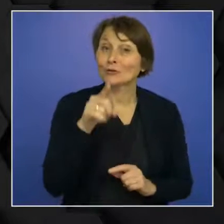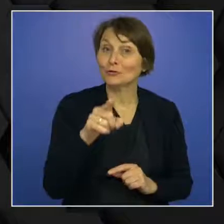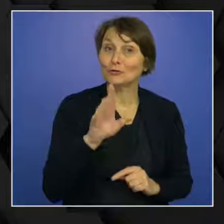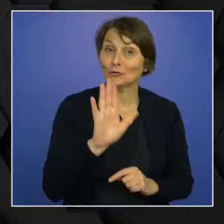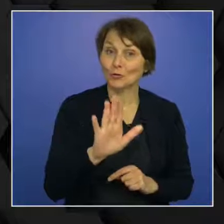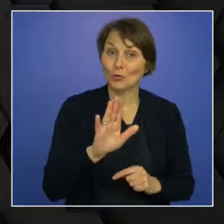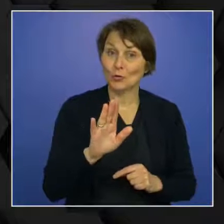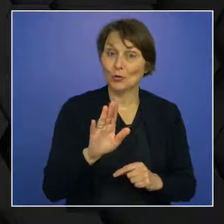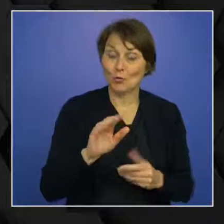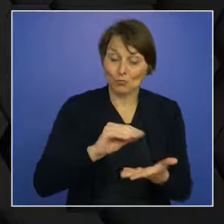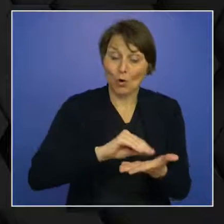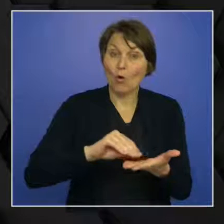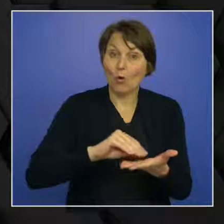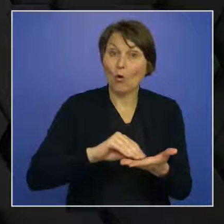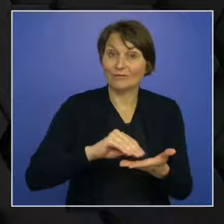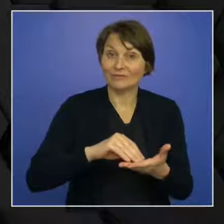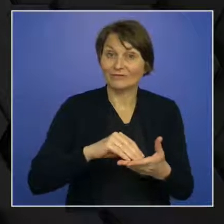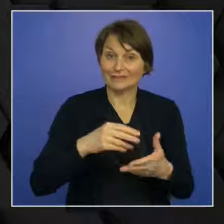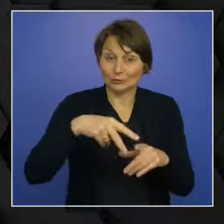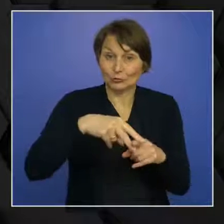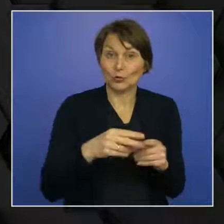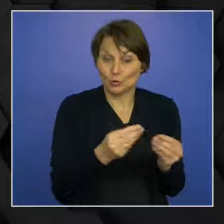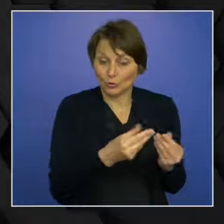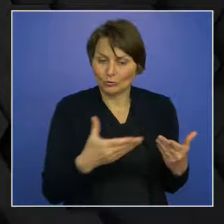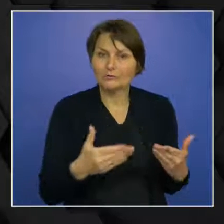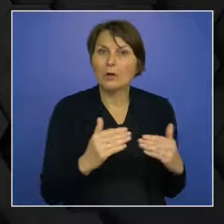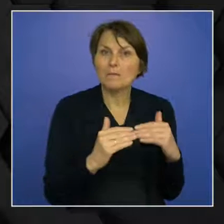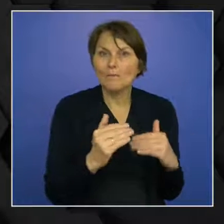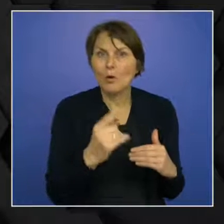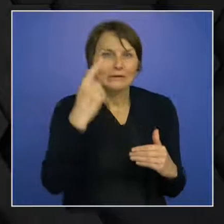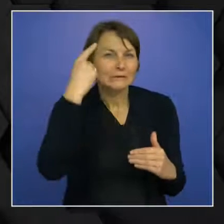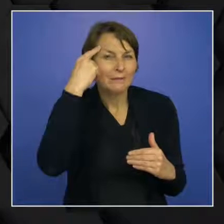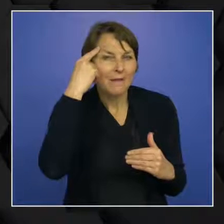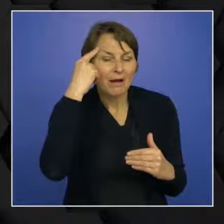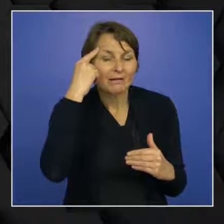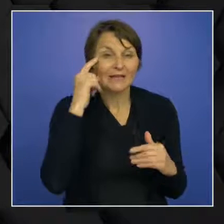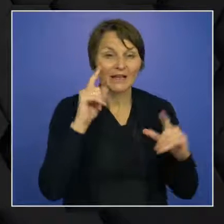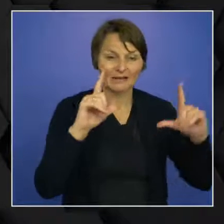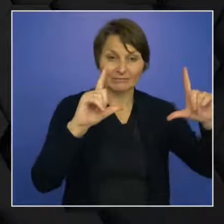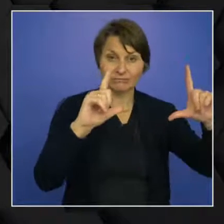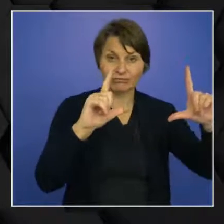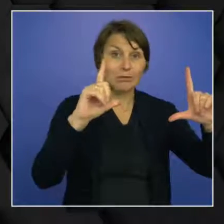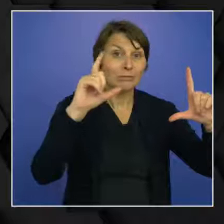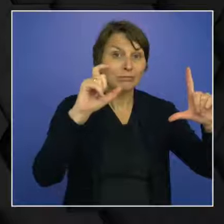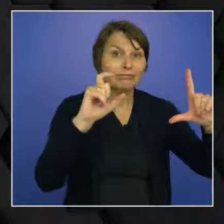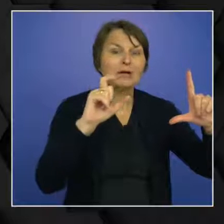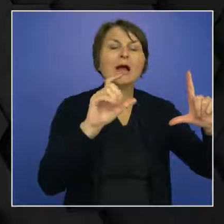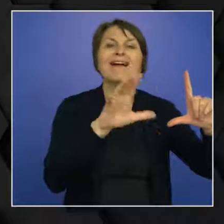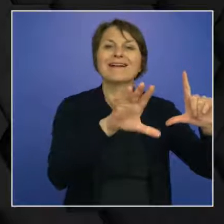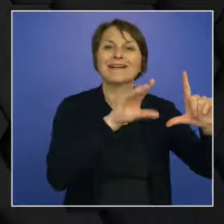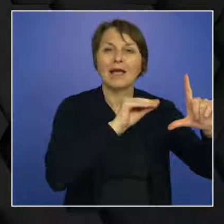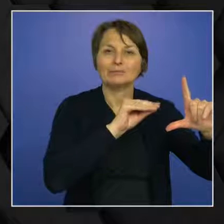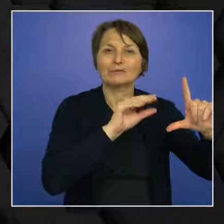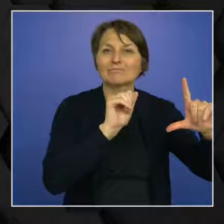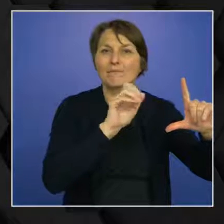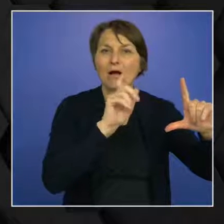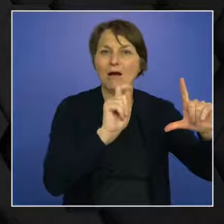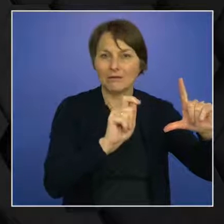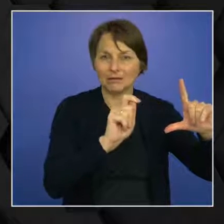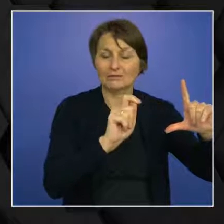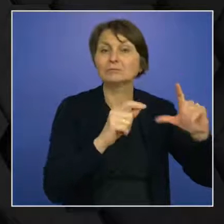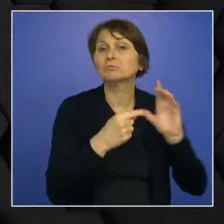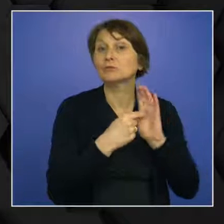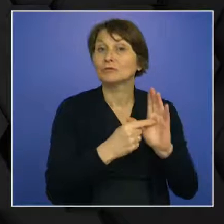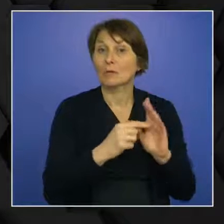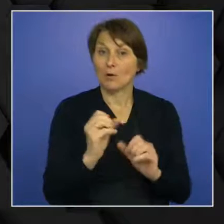are cleverer than a human when it captions the alt image. And it's in PowerPoint. So if you go in PowerPoint and you go check accessibility